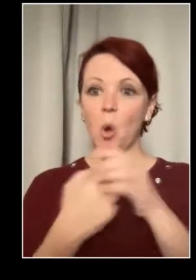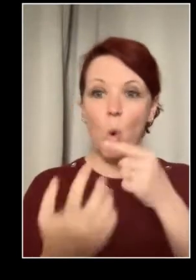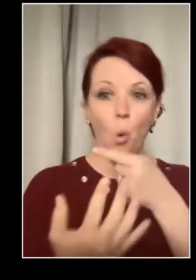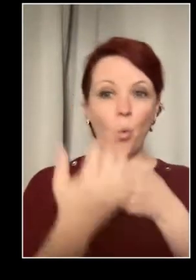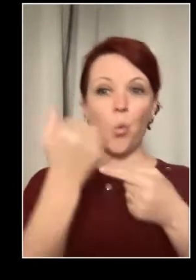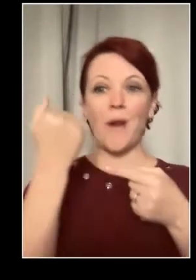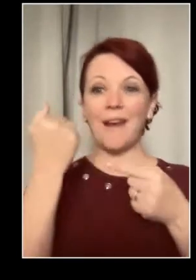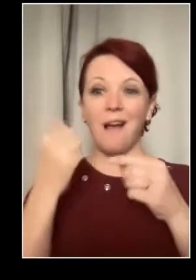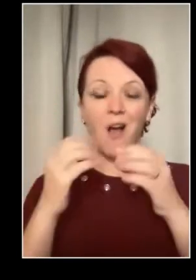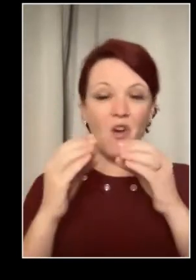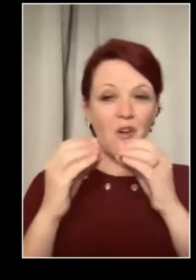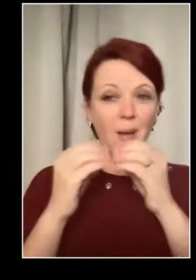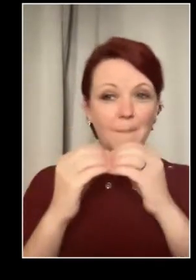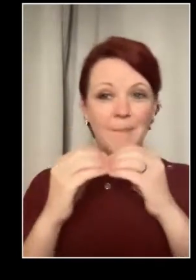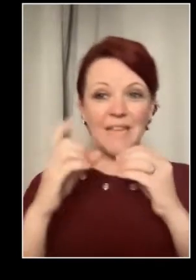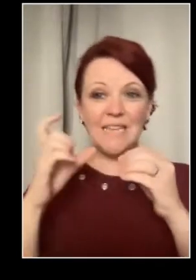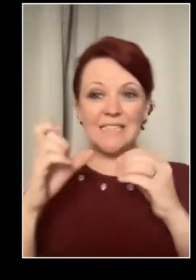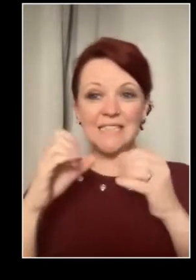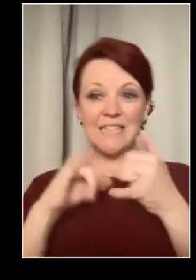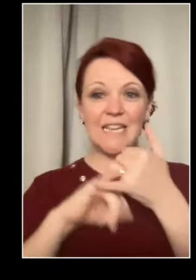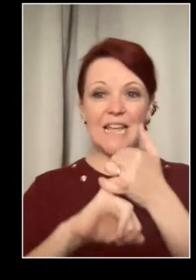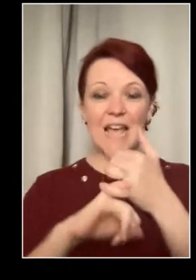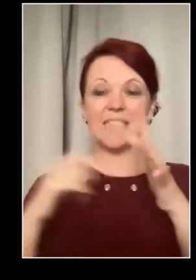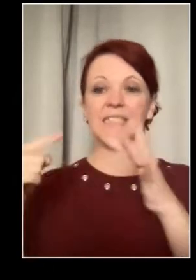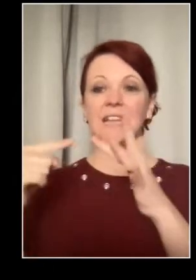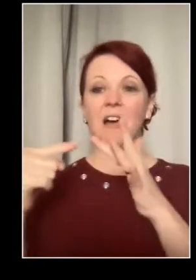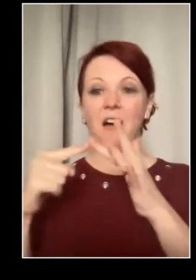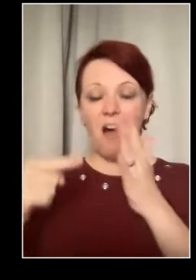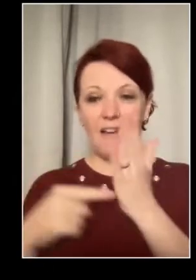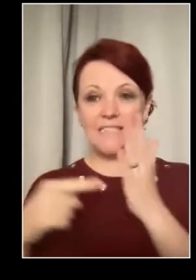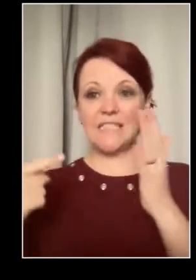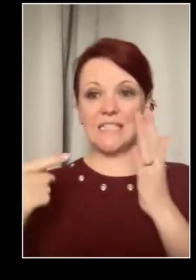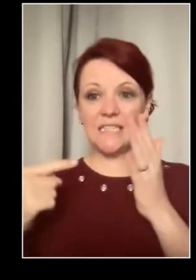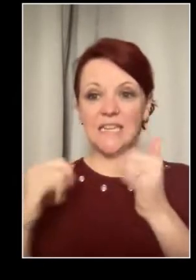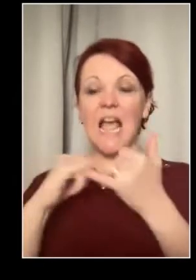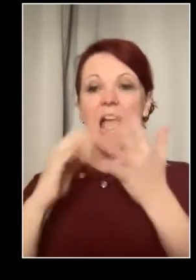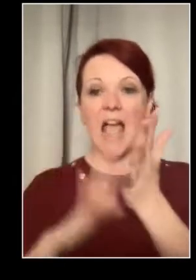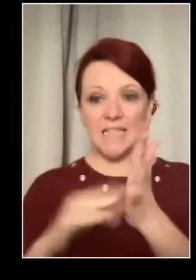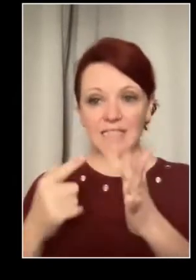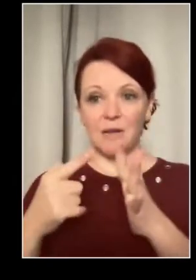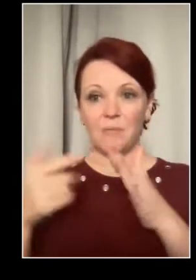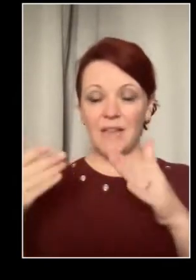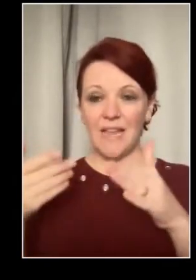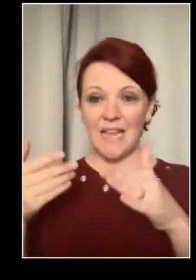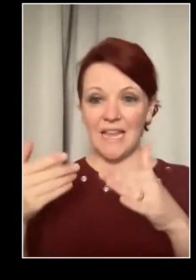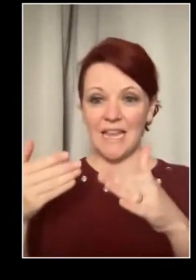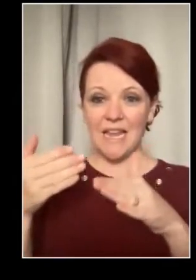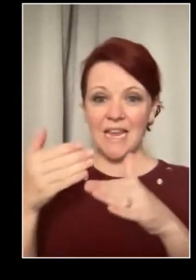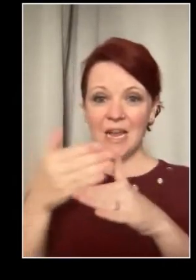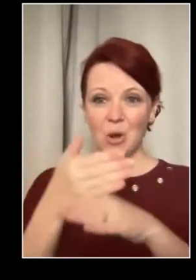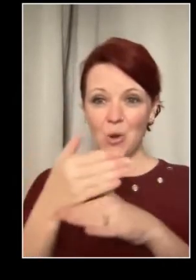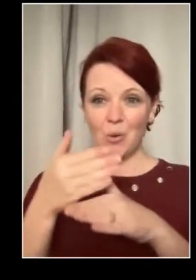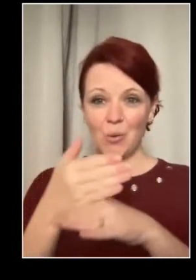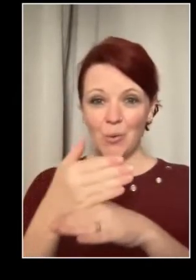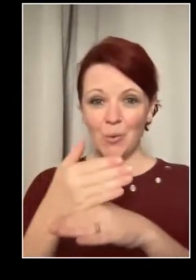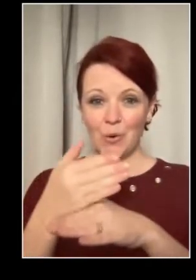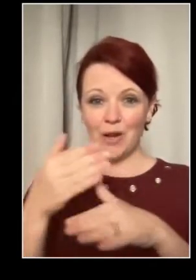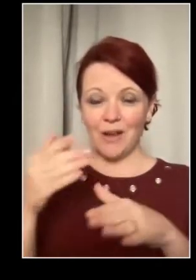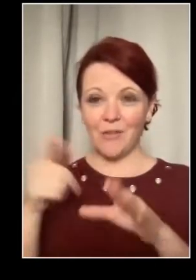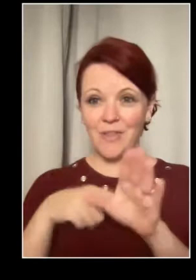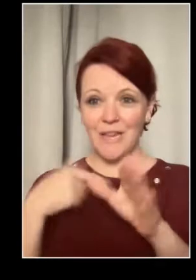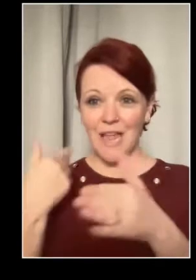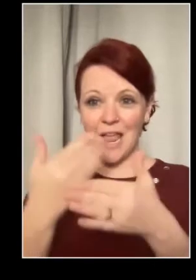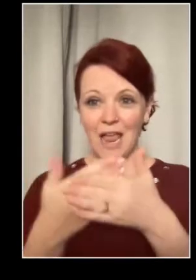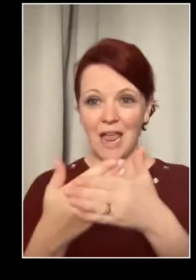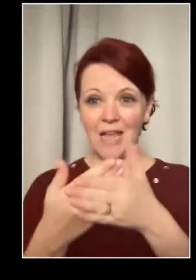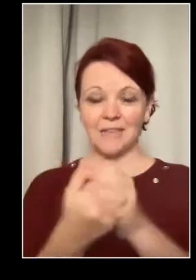the Chartered Institute for IT Award for SME Employer of the Year 2021 is Blue